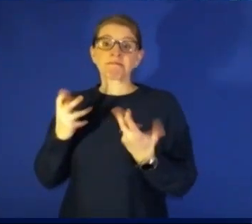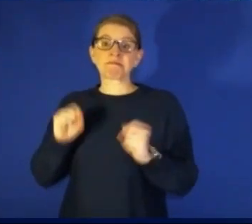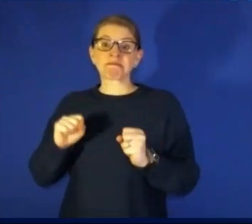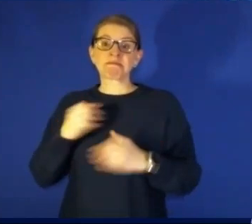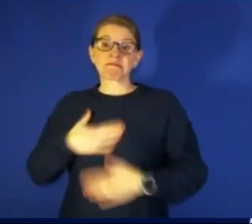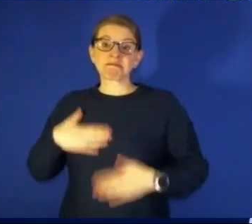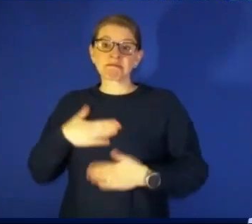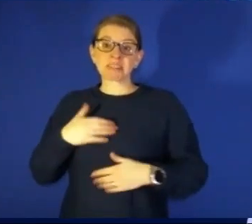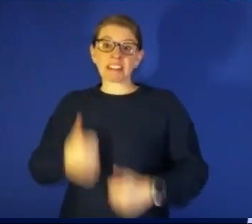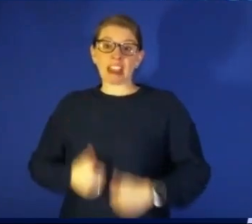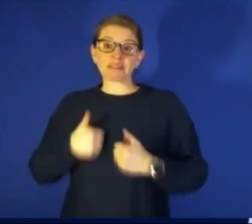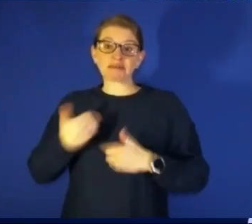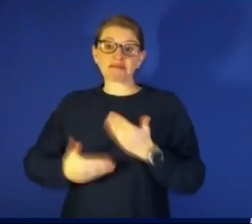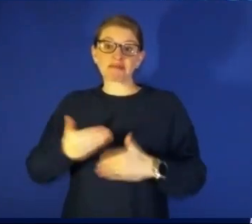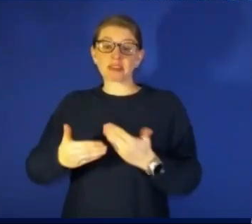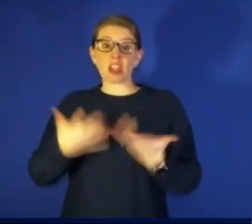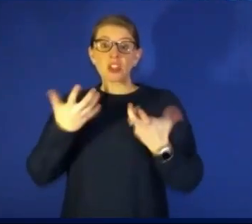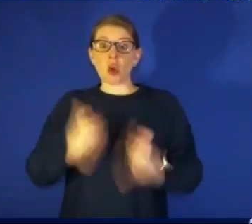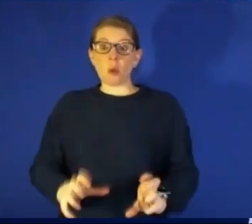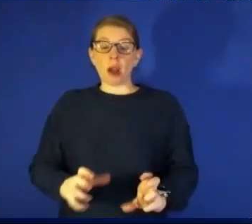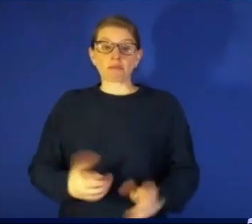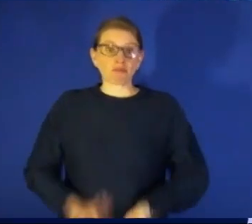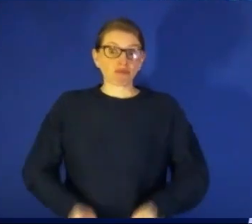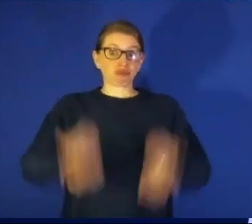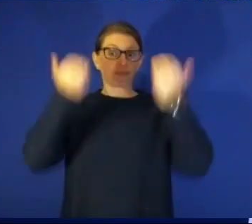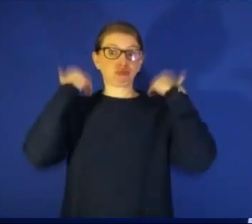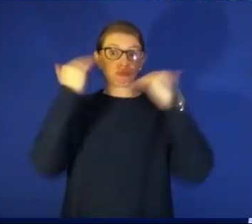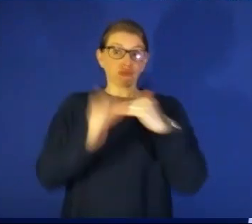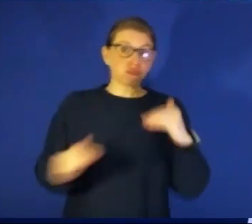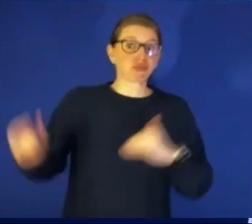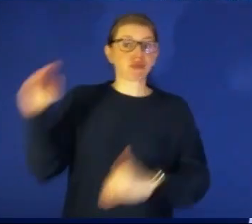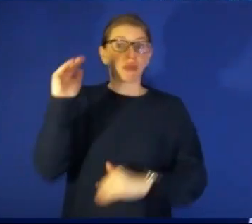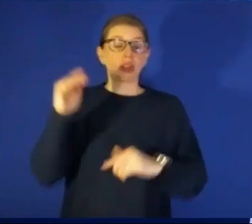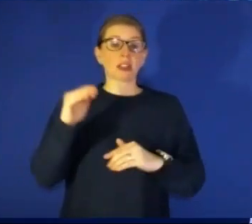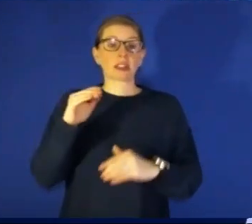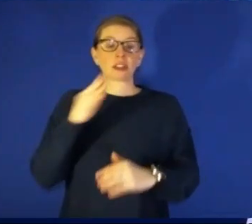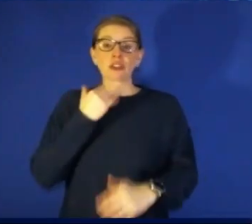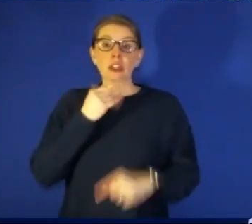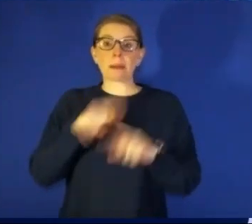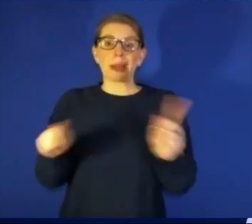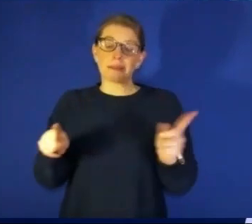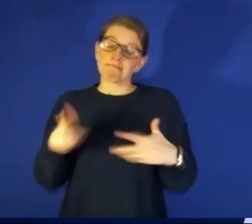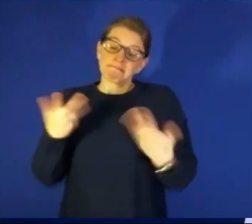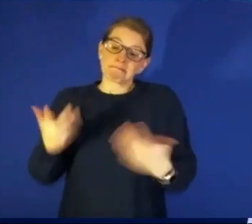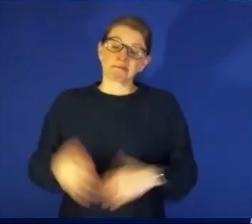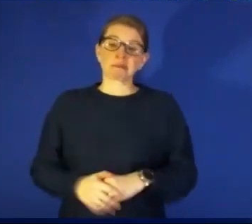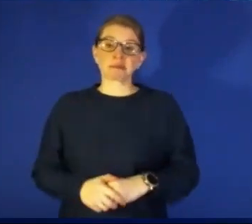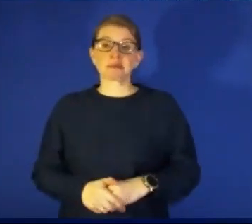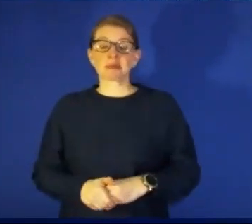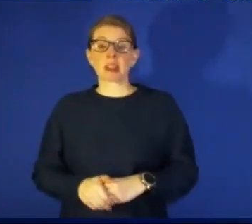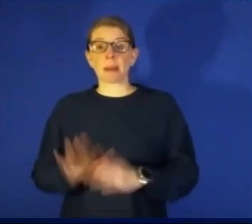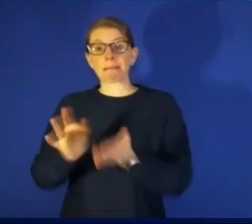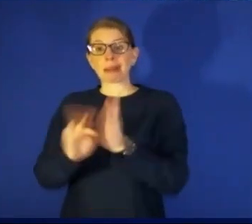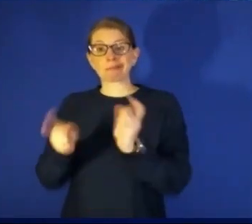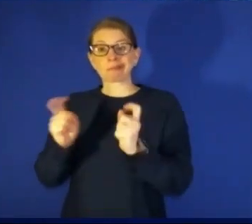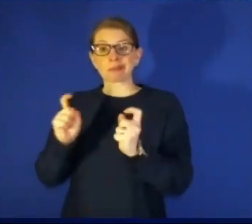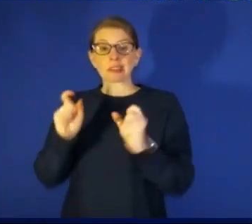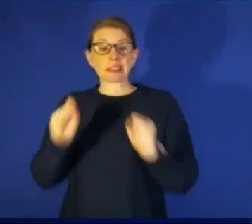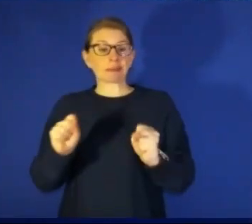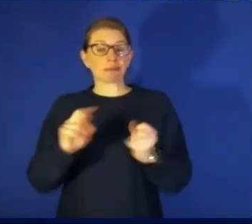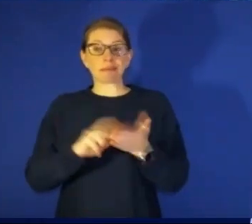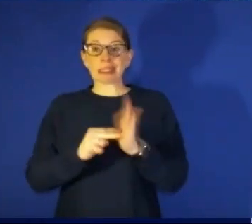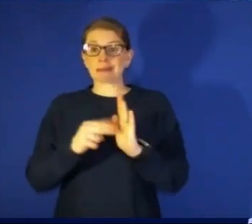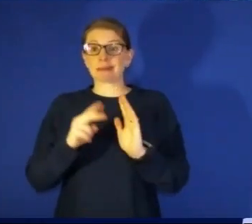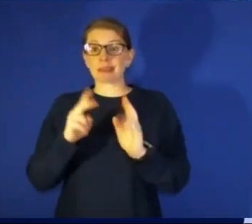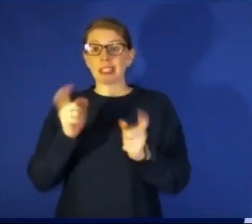extremes, but there's enough flexibility with the medication and so on now that we can adjust to those sorts of things.